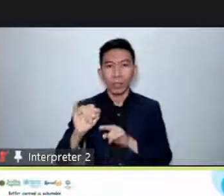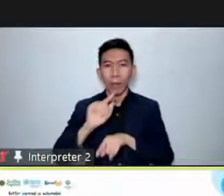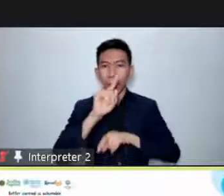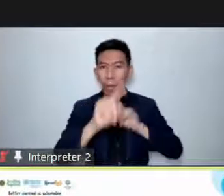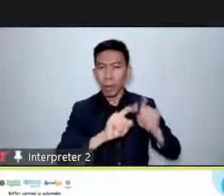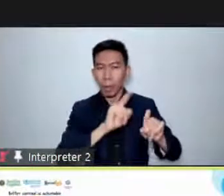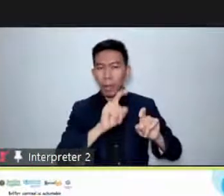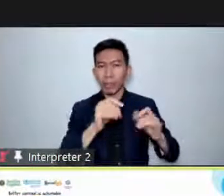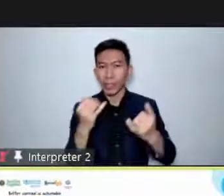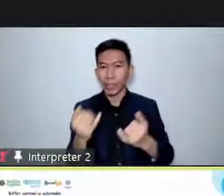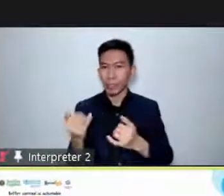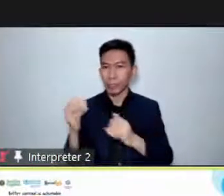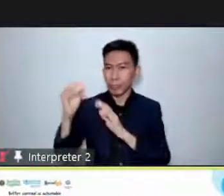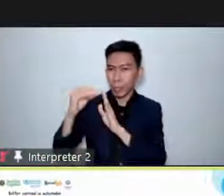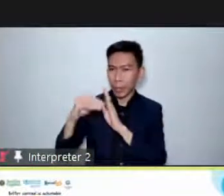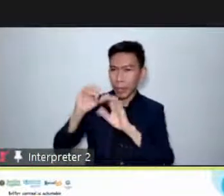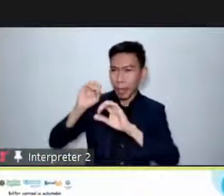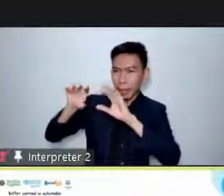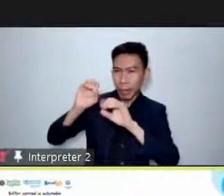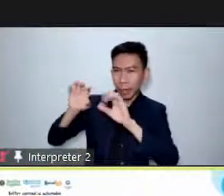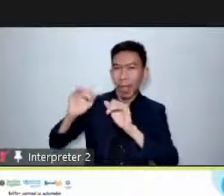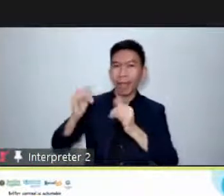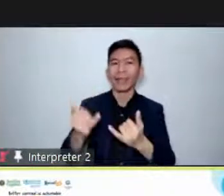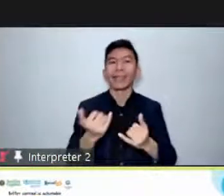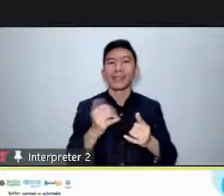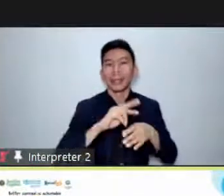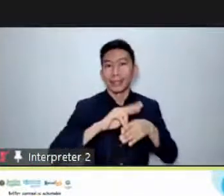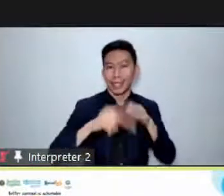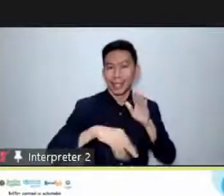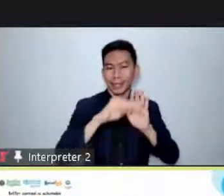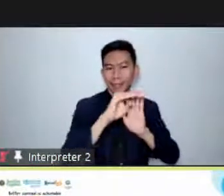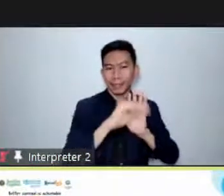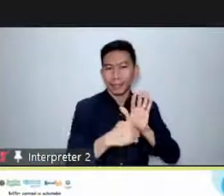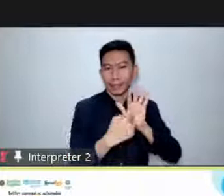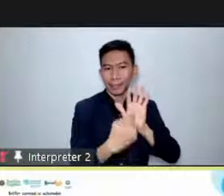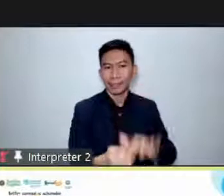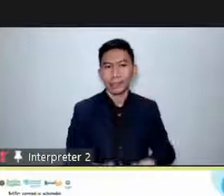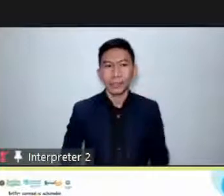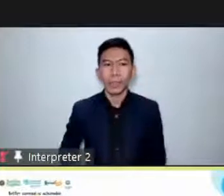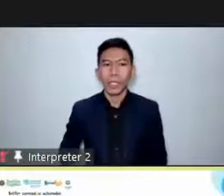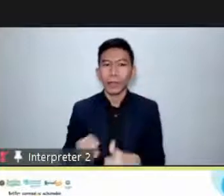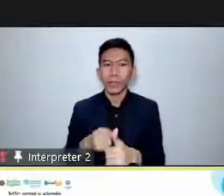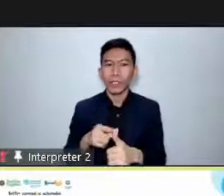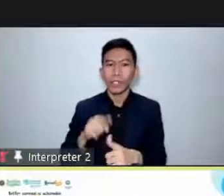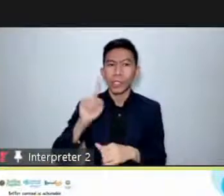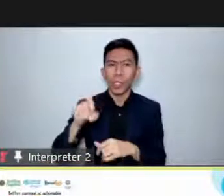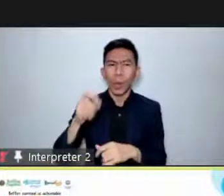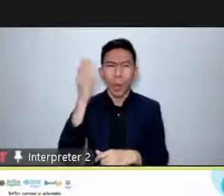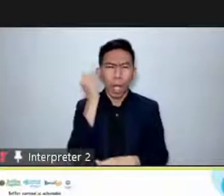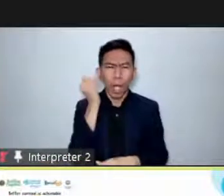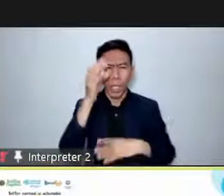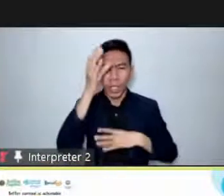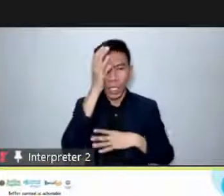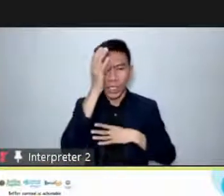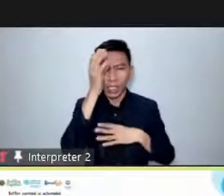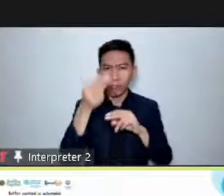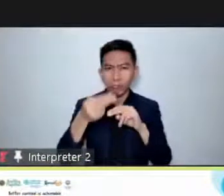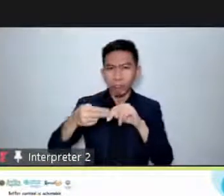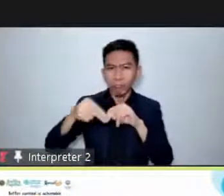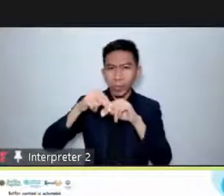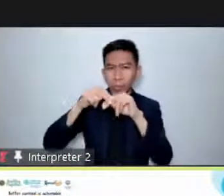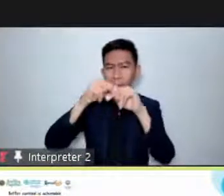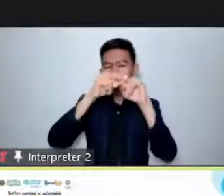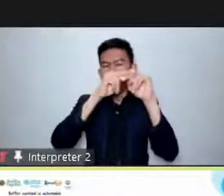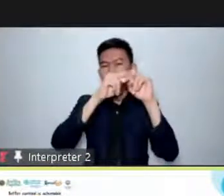at the results. The first question was, why is the cancer burden increasing? These are